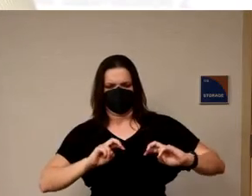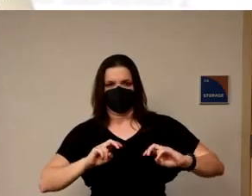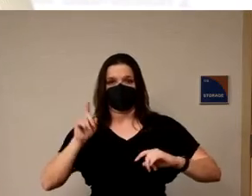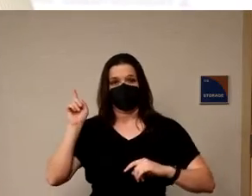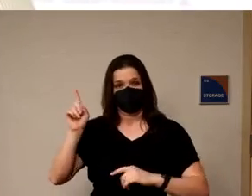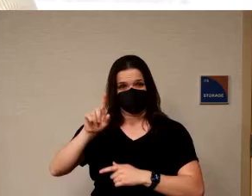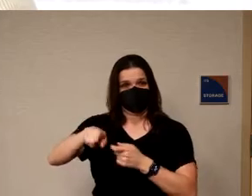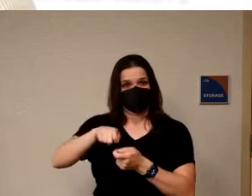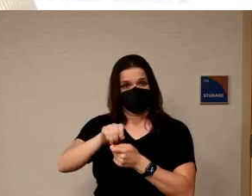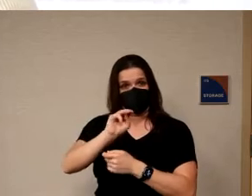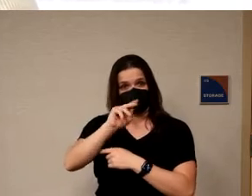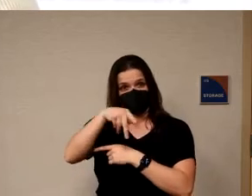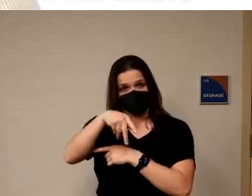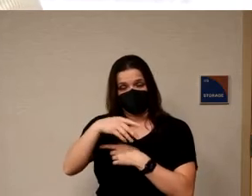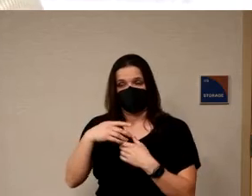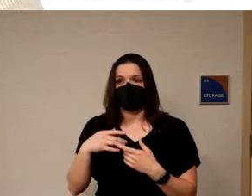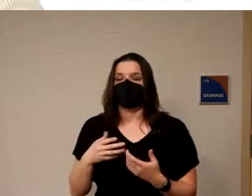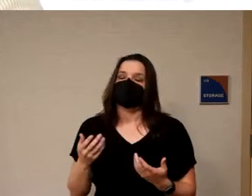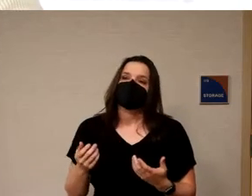this one,